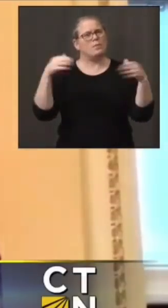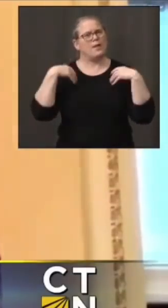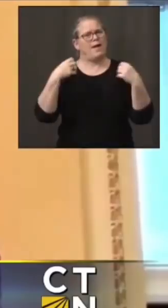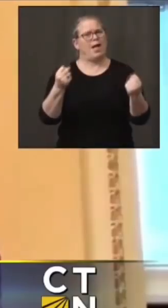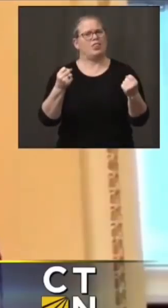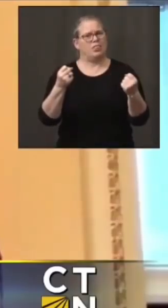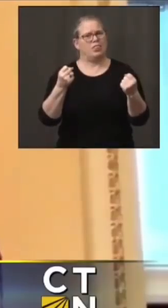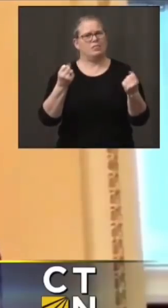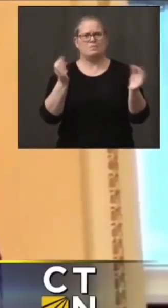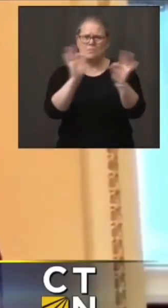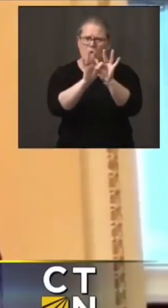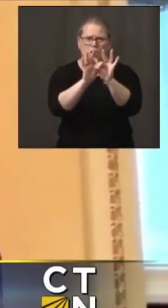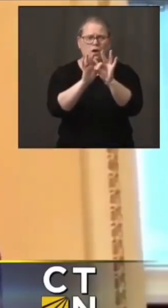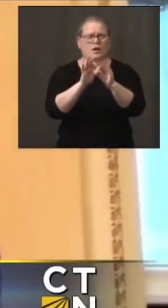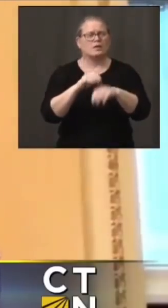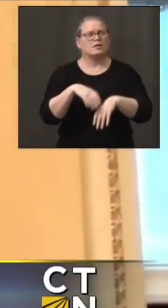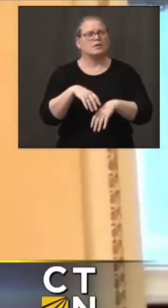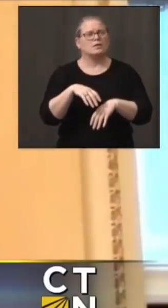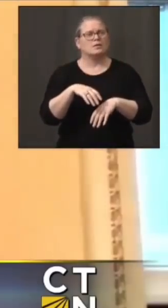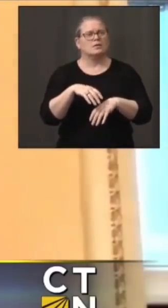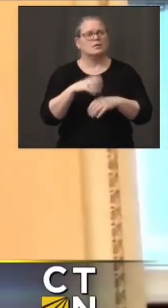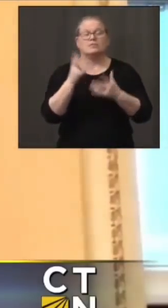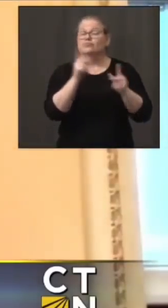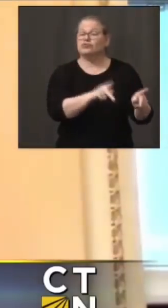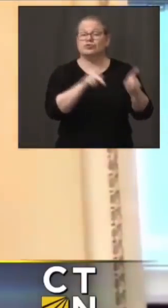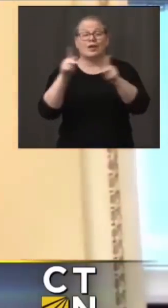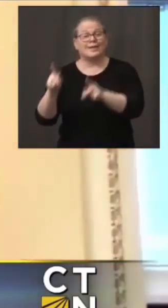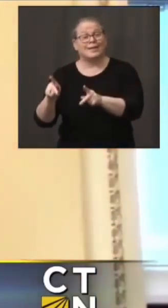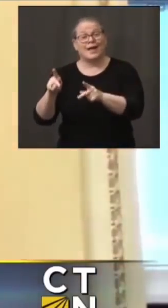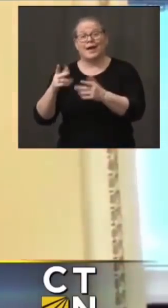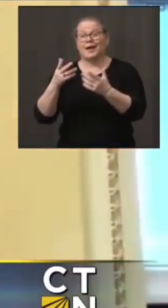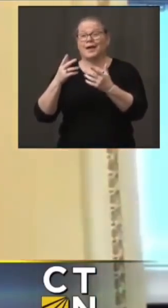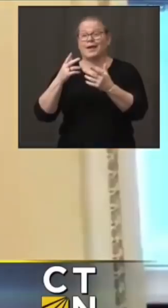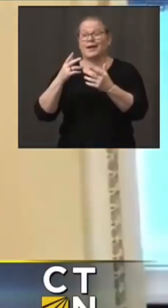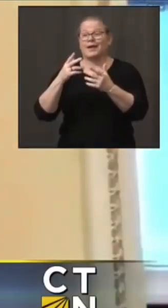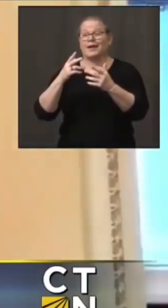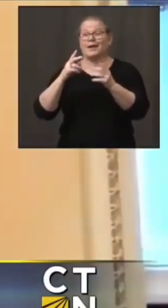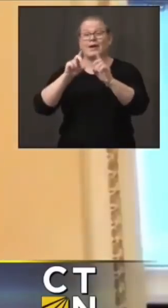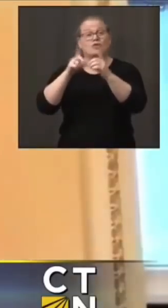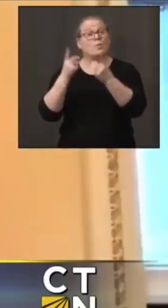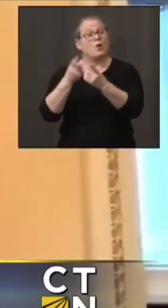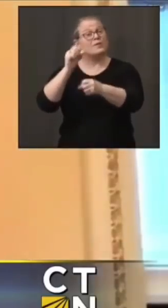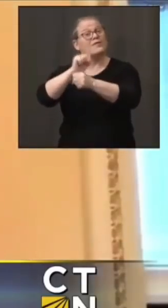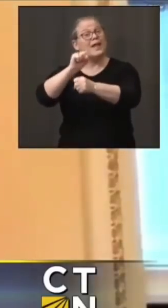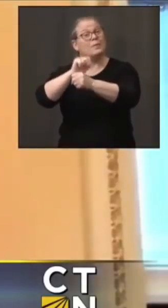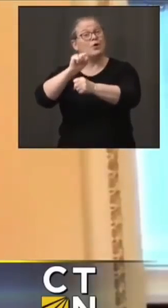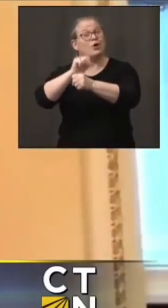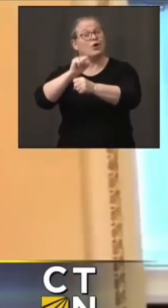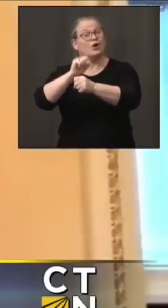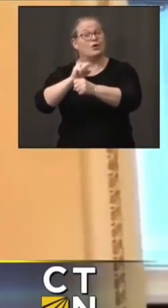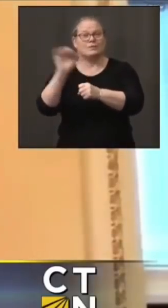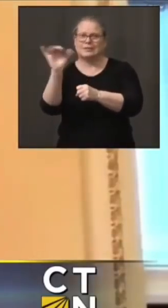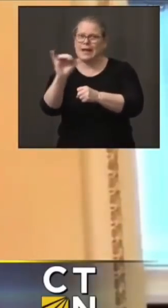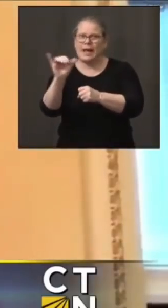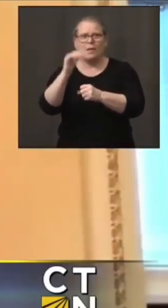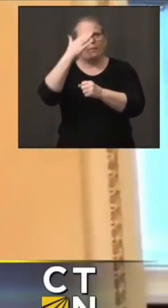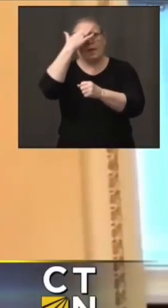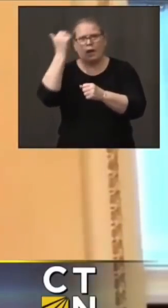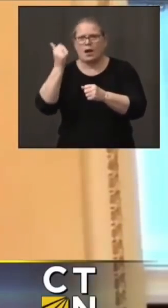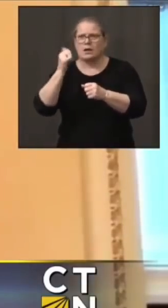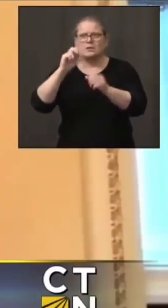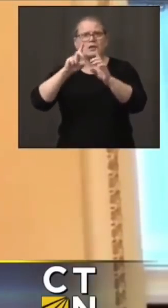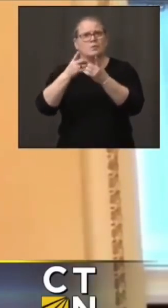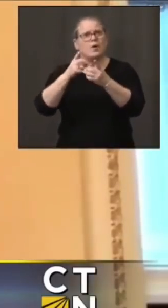like we need to deal with the infrastructure for our departments of labor, because they were processing, and they still are processing, thousands